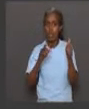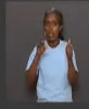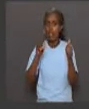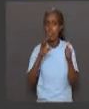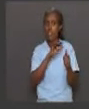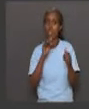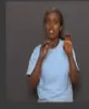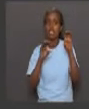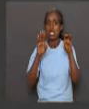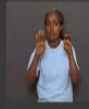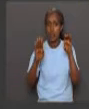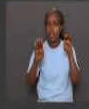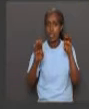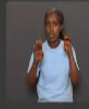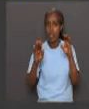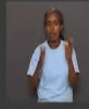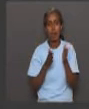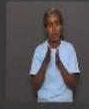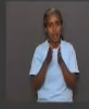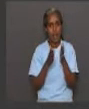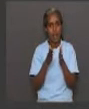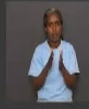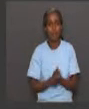and CB are parallel.